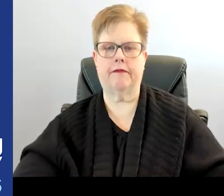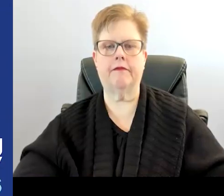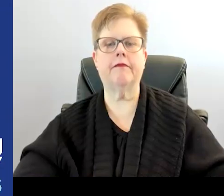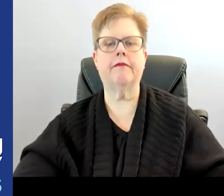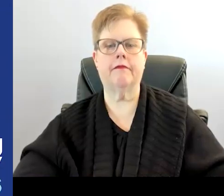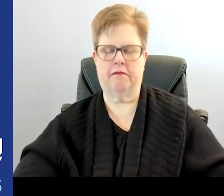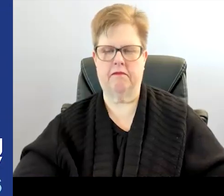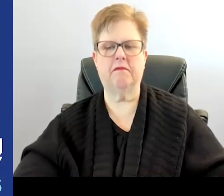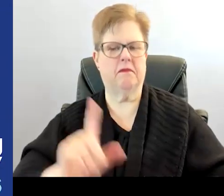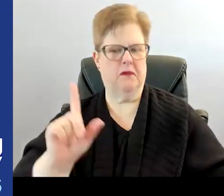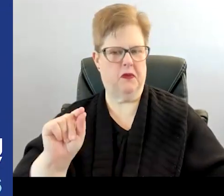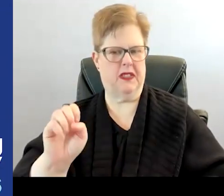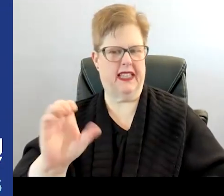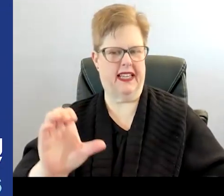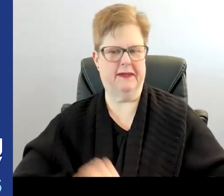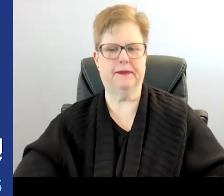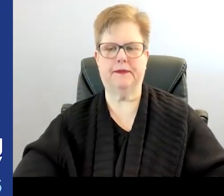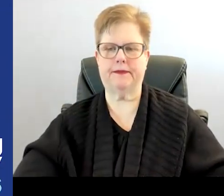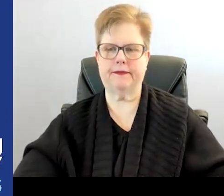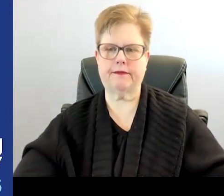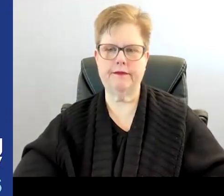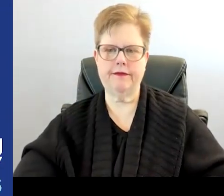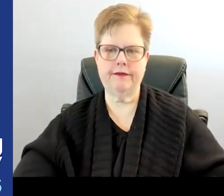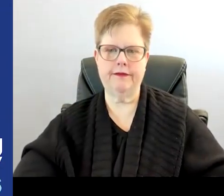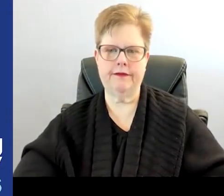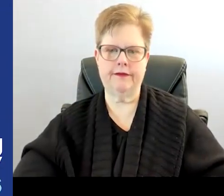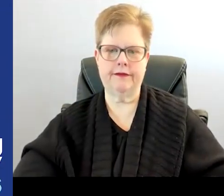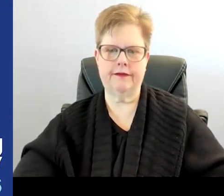All right, about 20 more seconds.